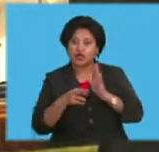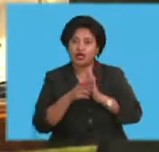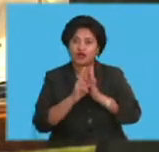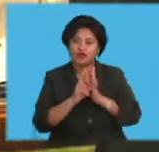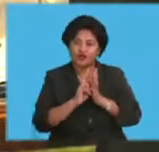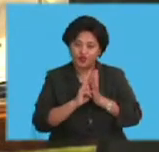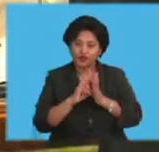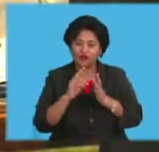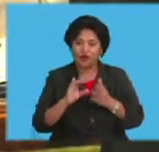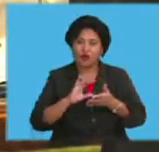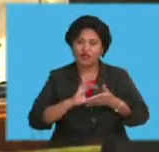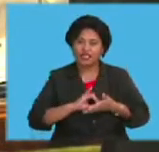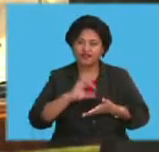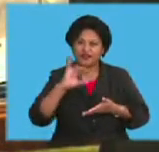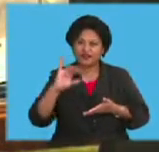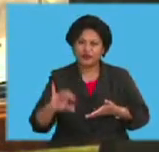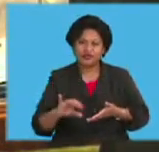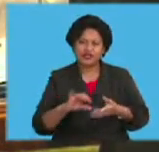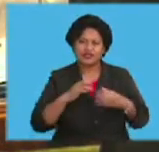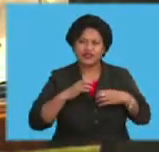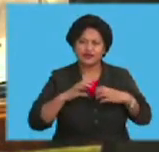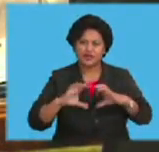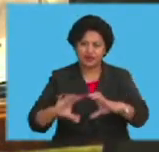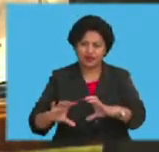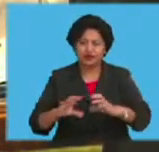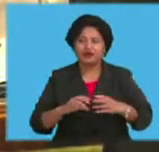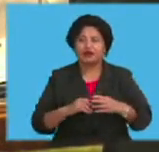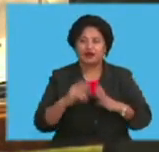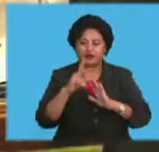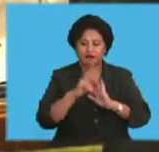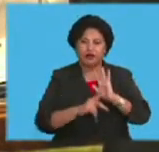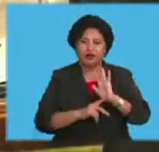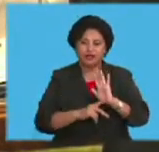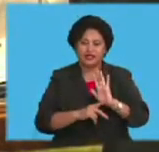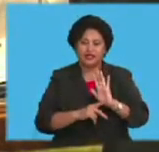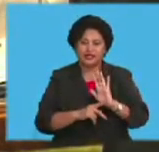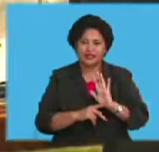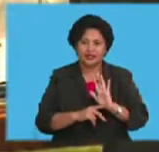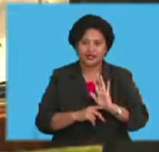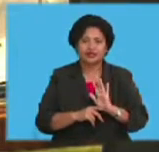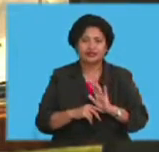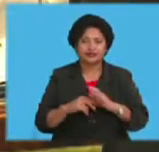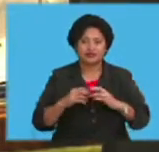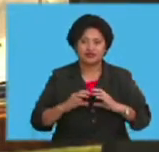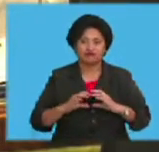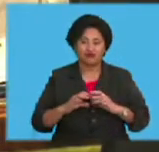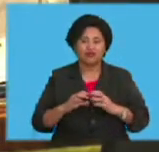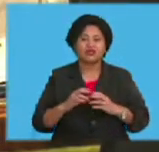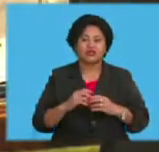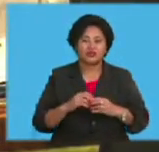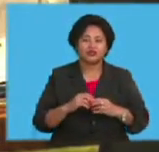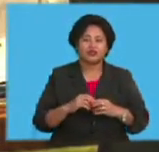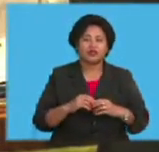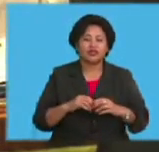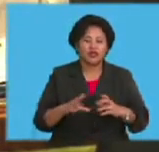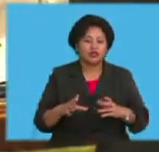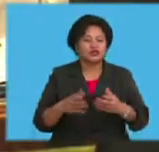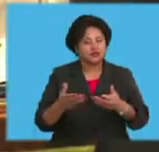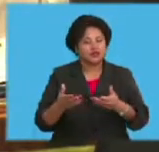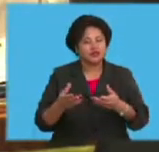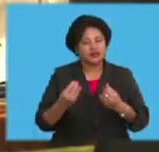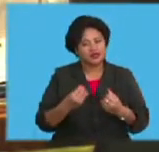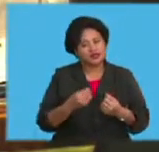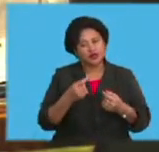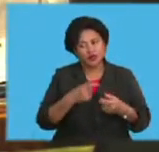investment policy and the law, and the outcome of this, Madam Speaker, is also critical. It will allow us to guide and influence foreign and